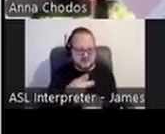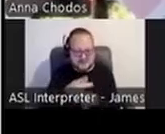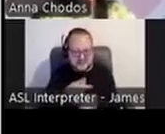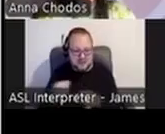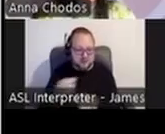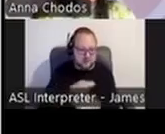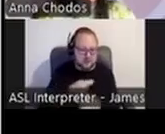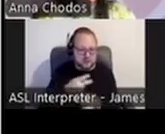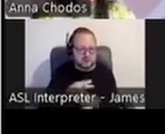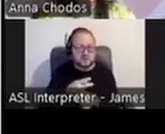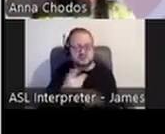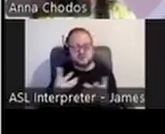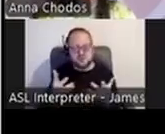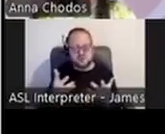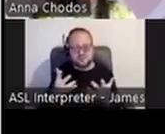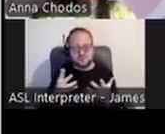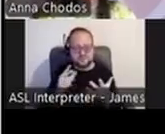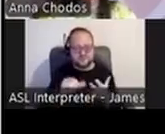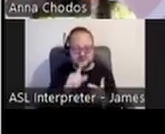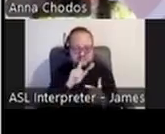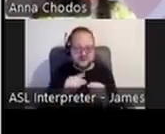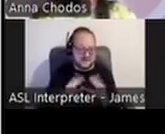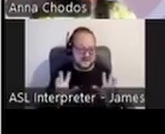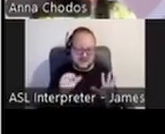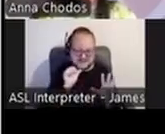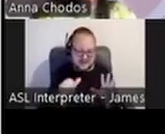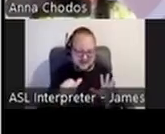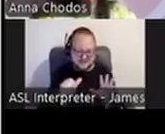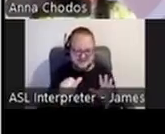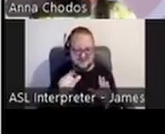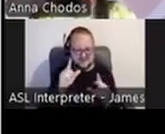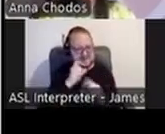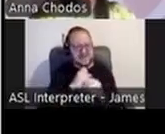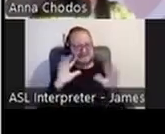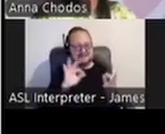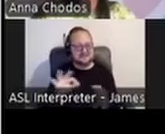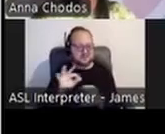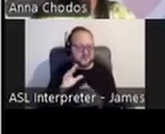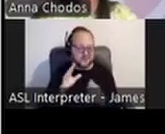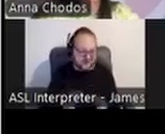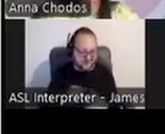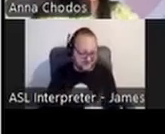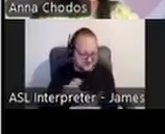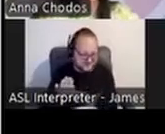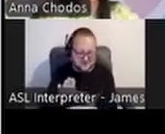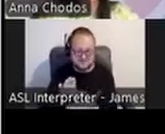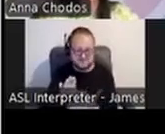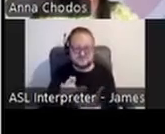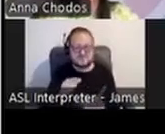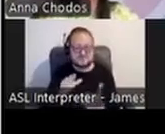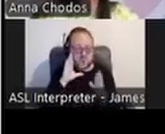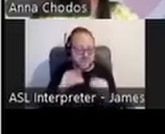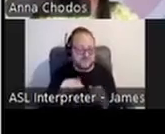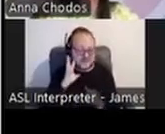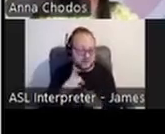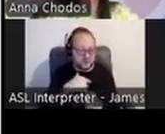clearly not the ideal way to do it. So I would say hopefully in the future, another indicator we can put on the table is how early and for